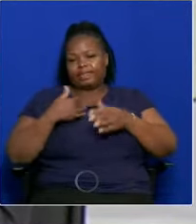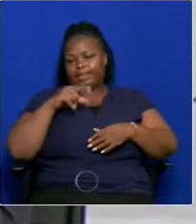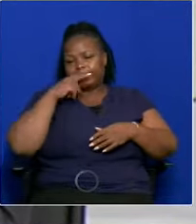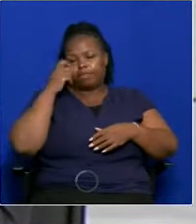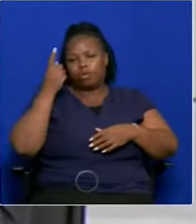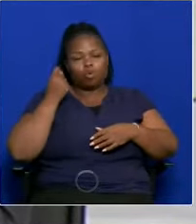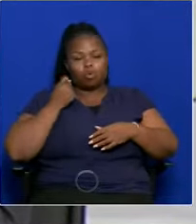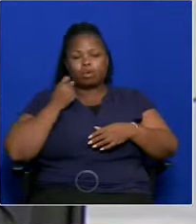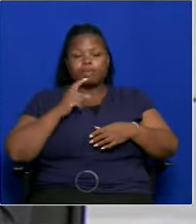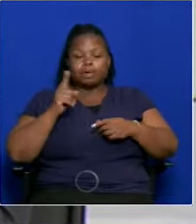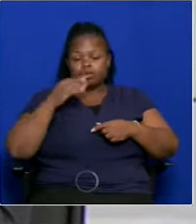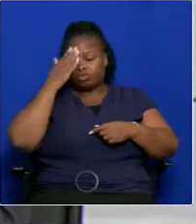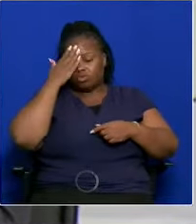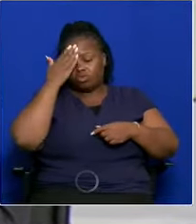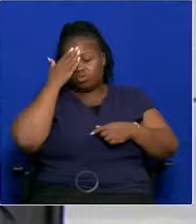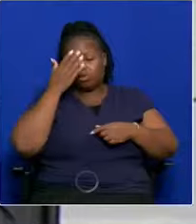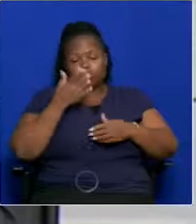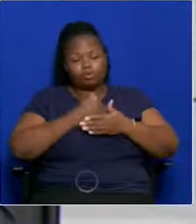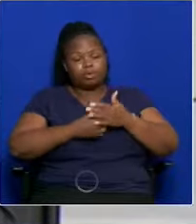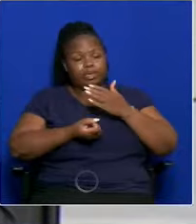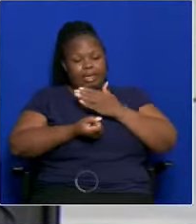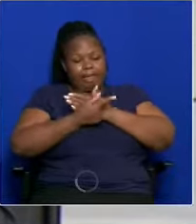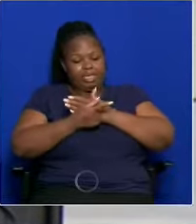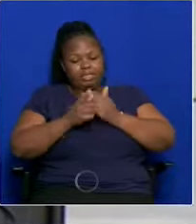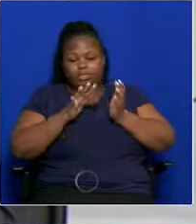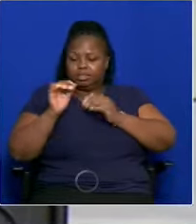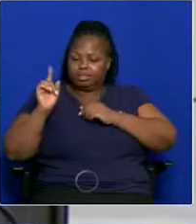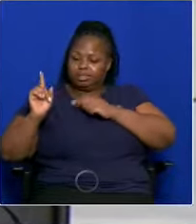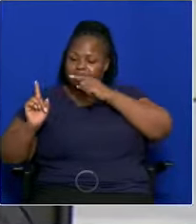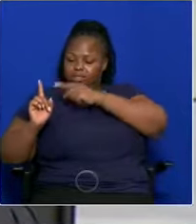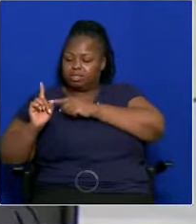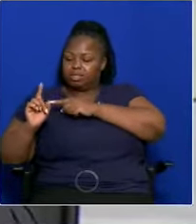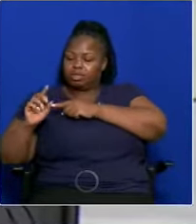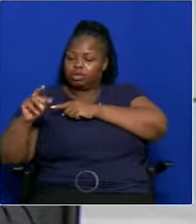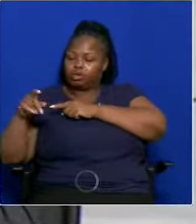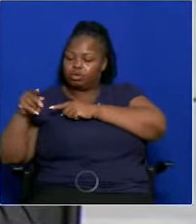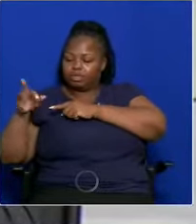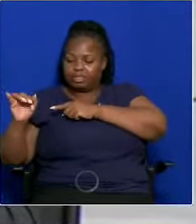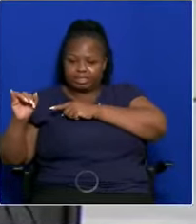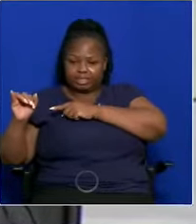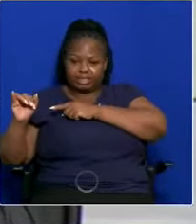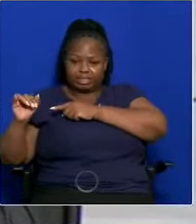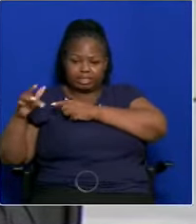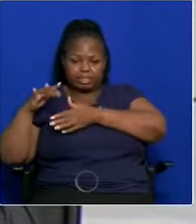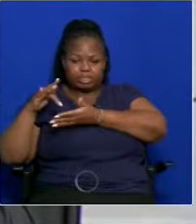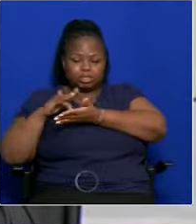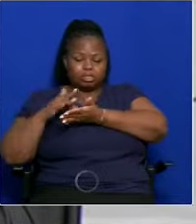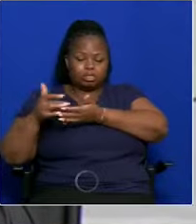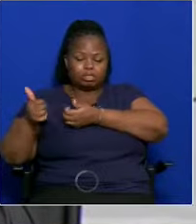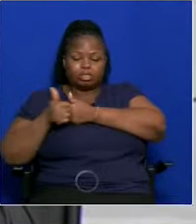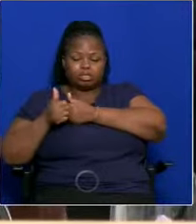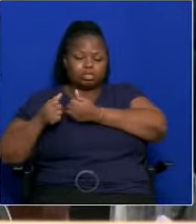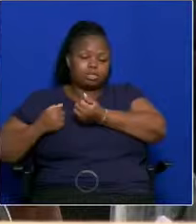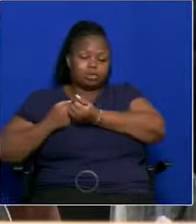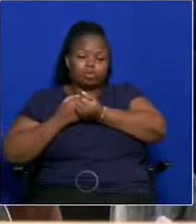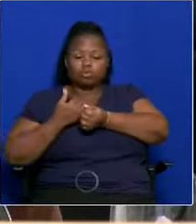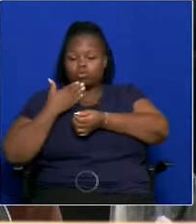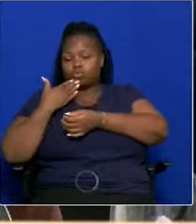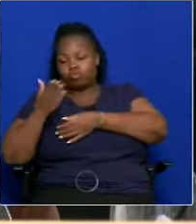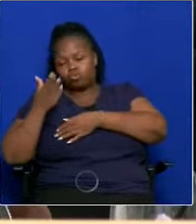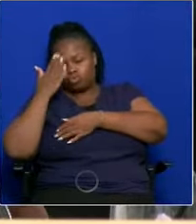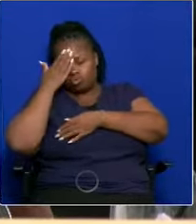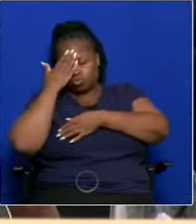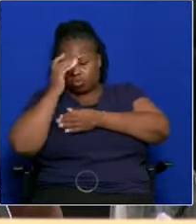know where Sergeant Nkosi stands, you know who you are sharing these articles with, and you continue to share it with